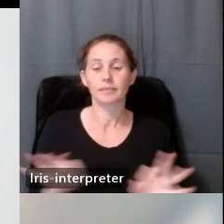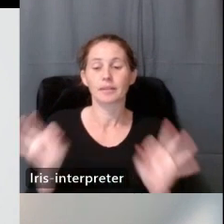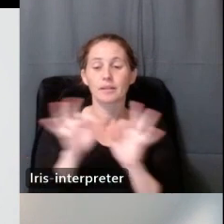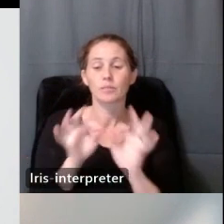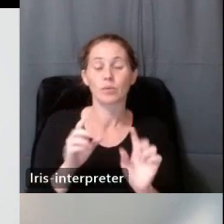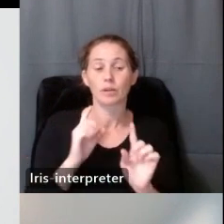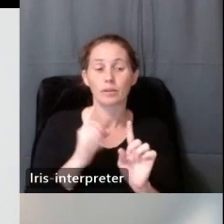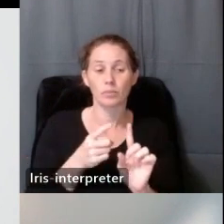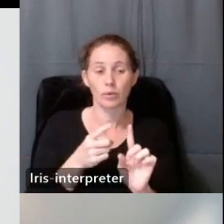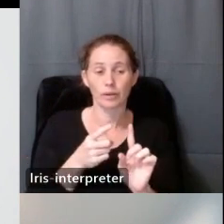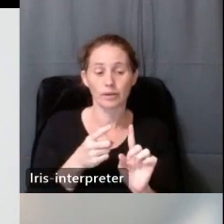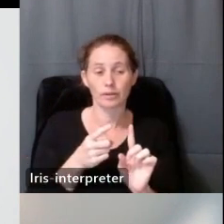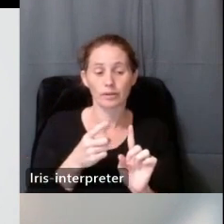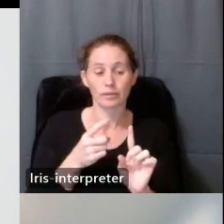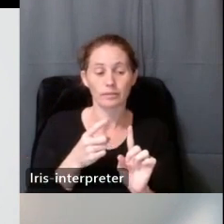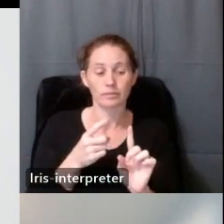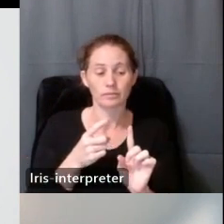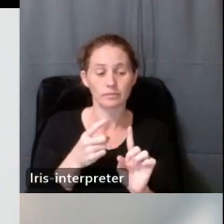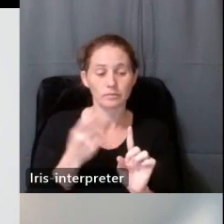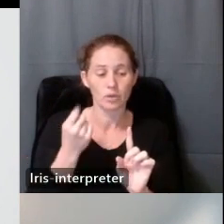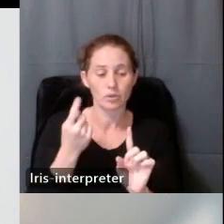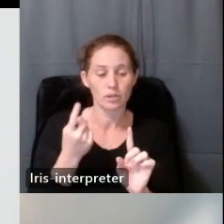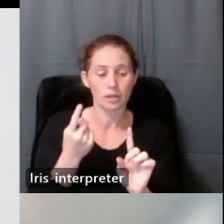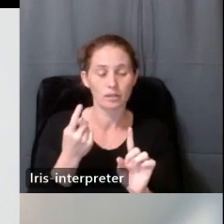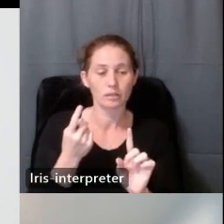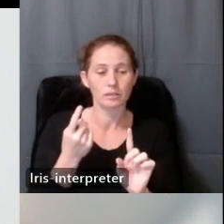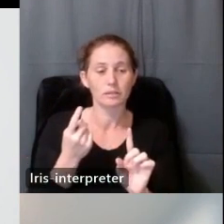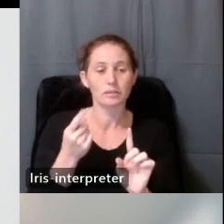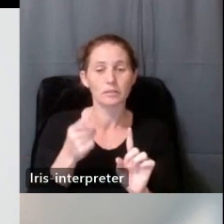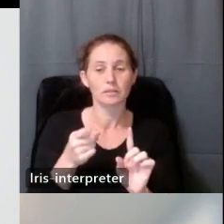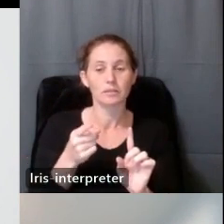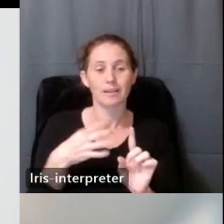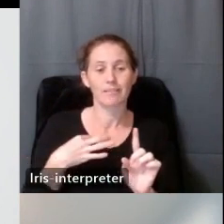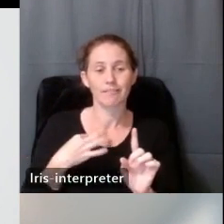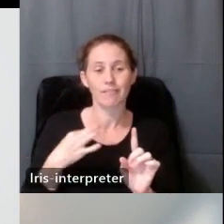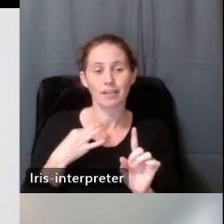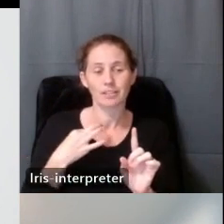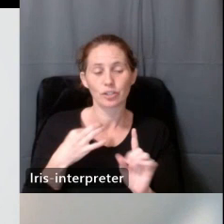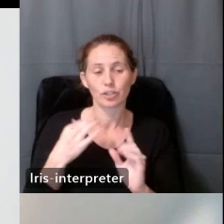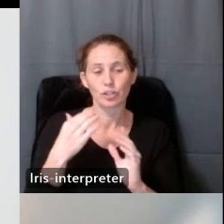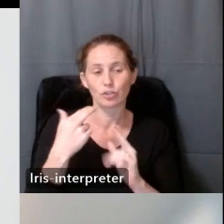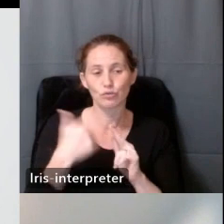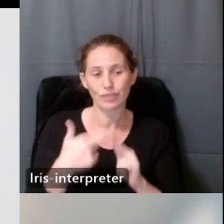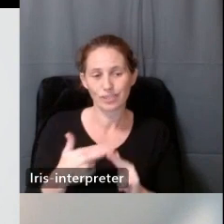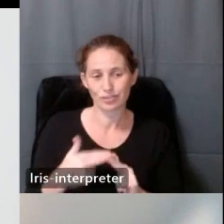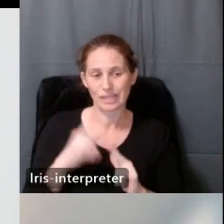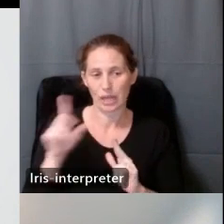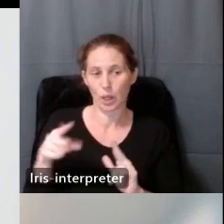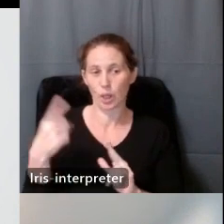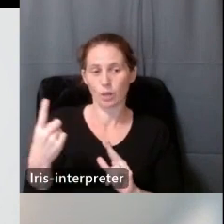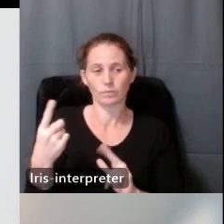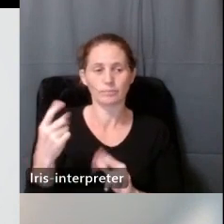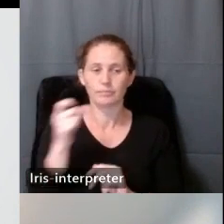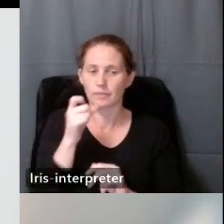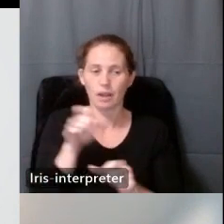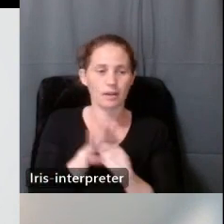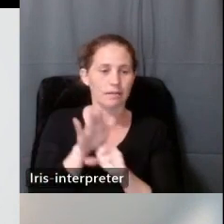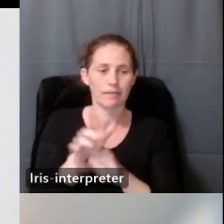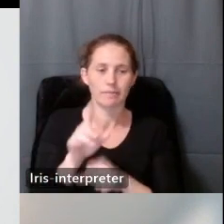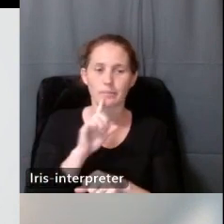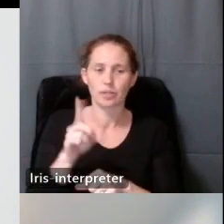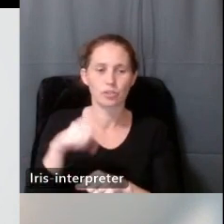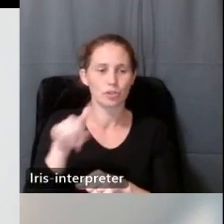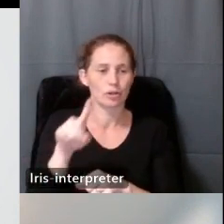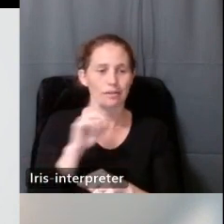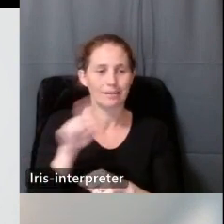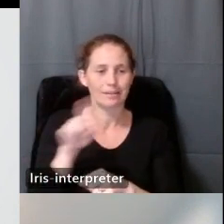point to make here, though, is that voluntary registries alone will not be enough to ensure that the